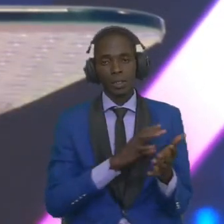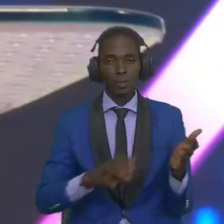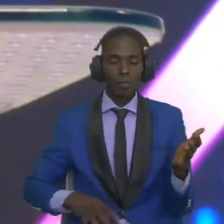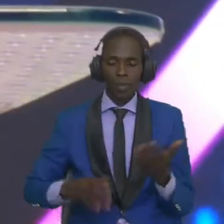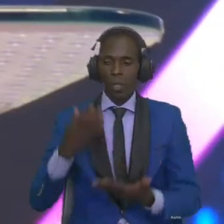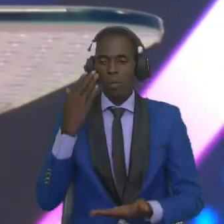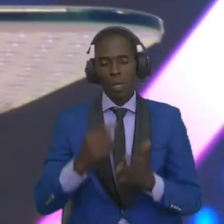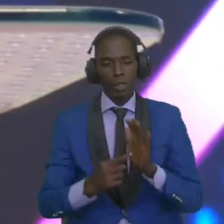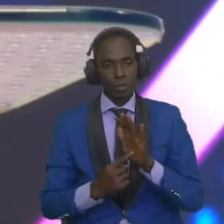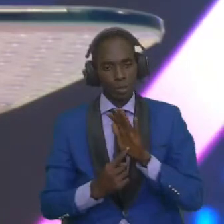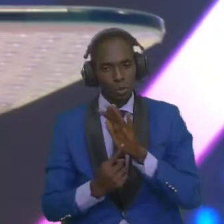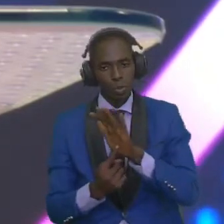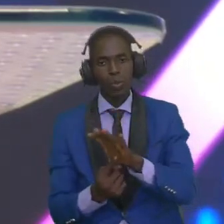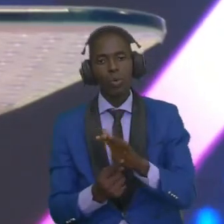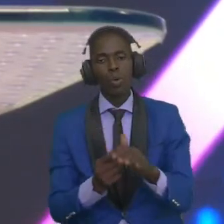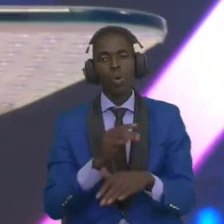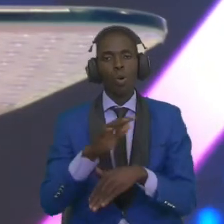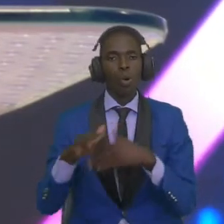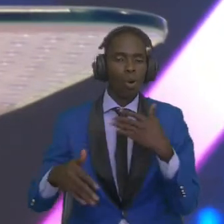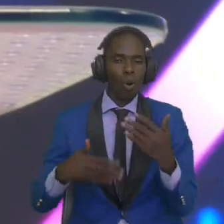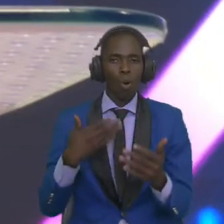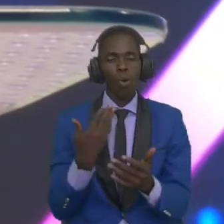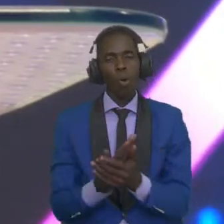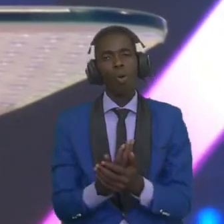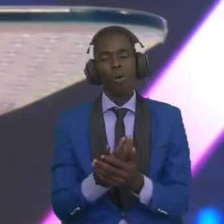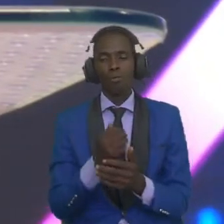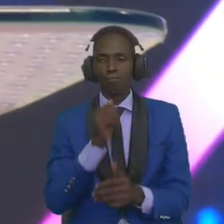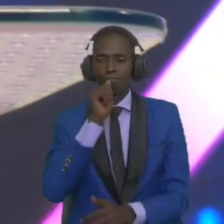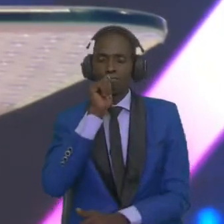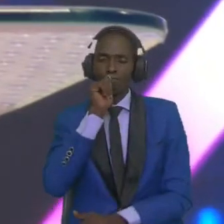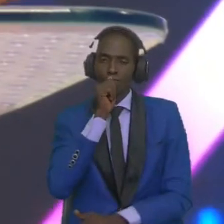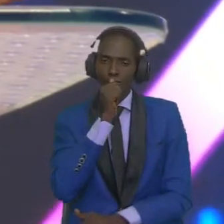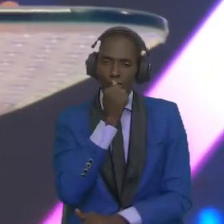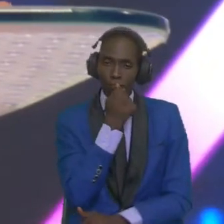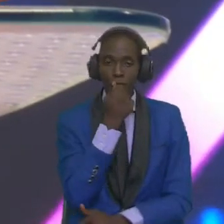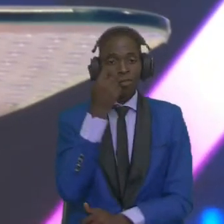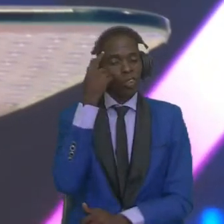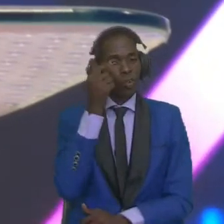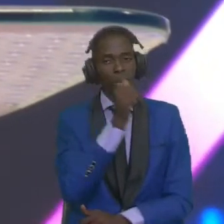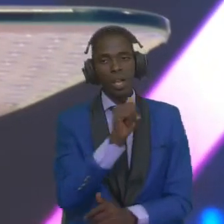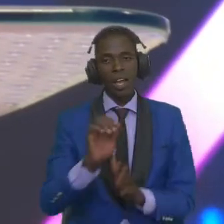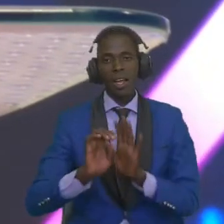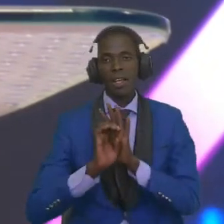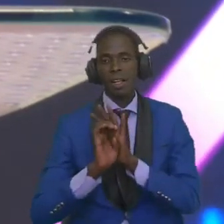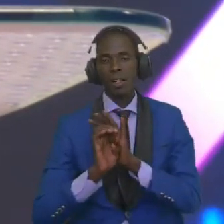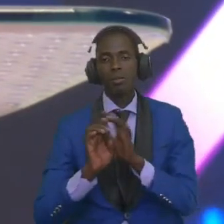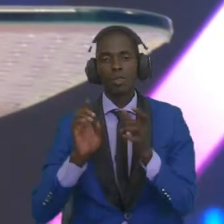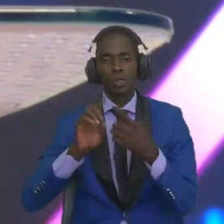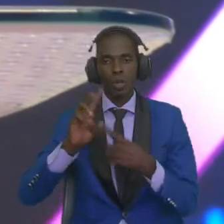show forth all longsuffering for a pattern to